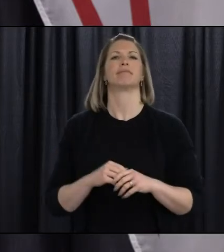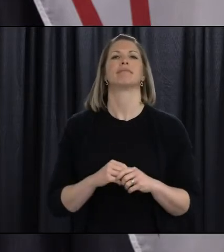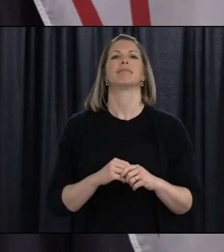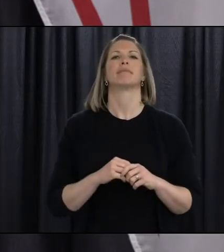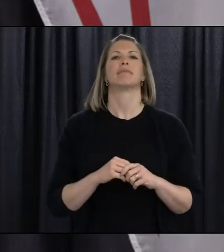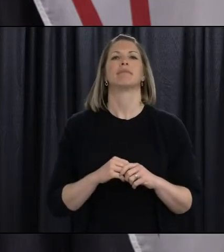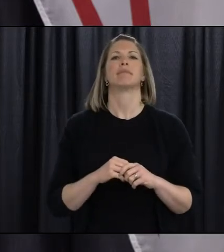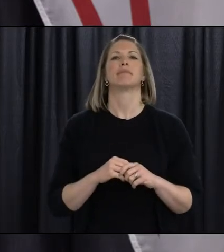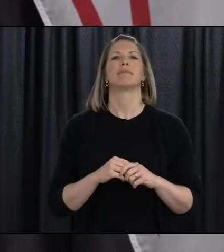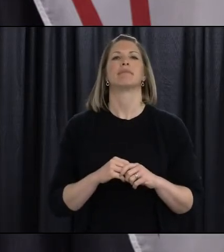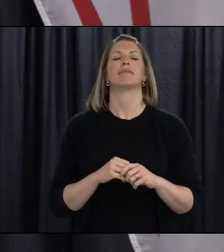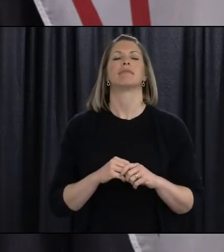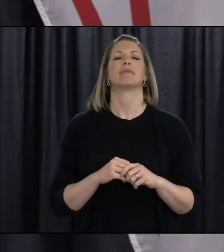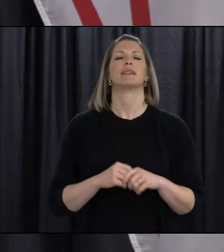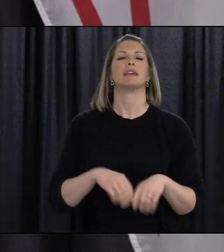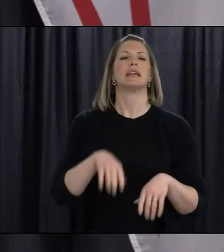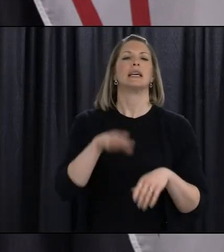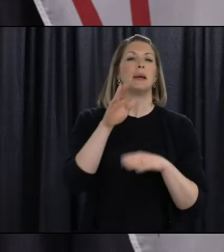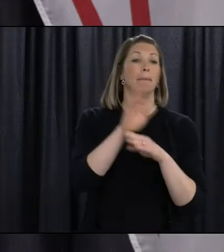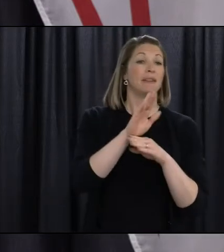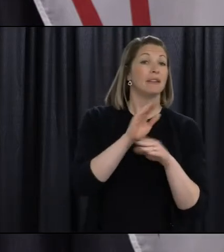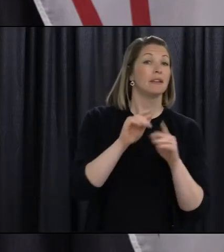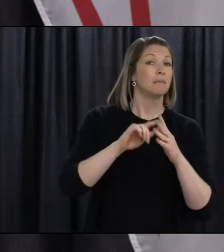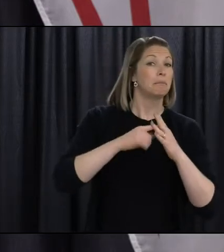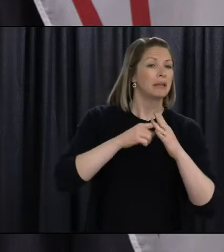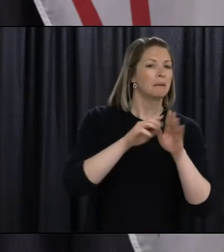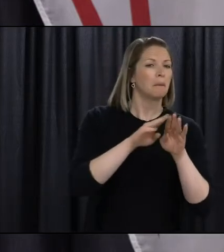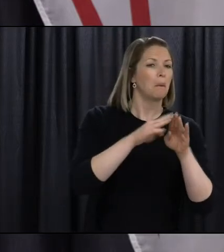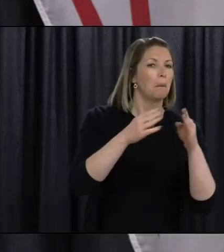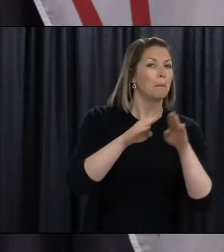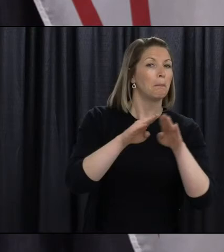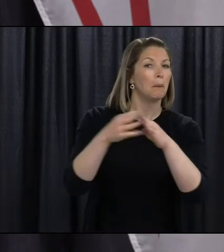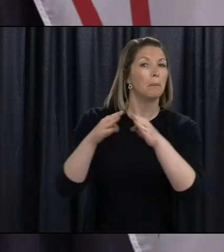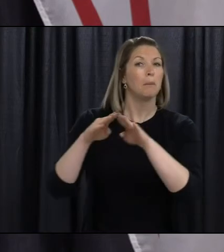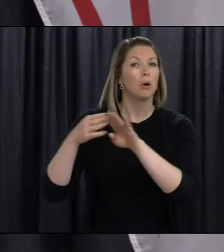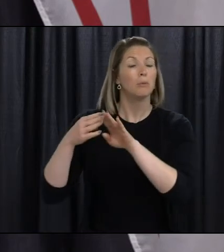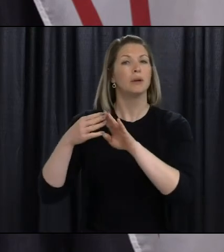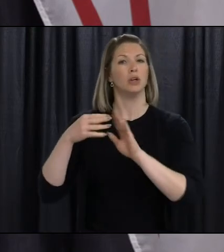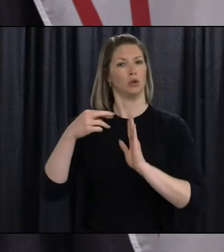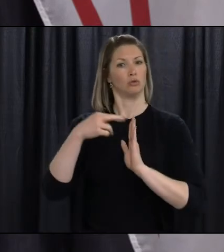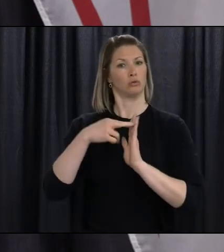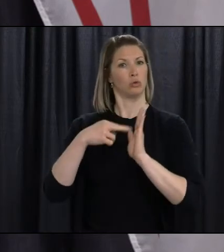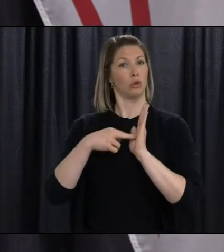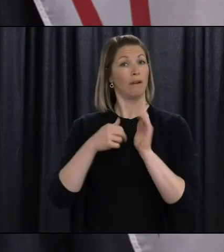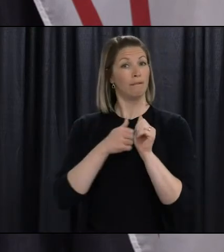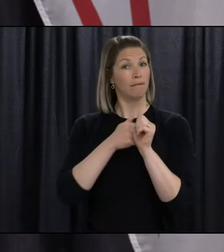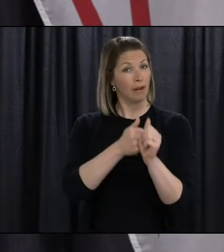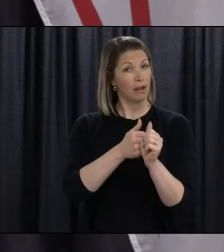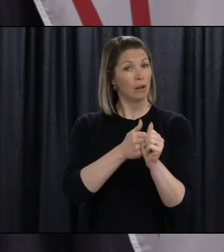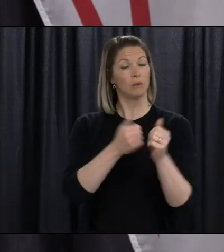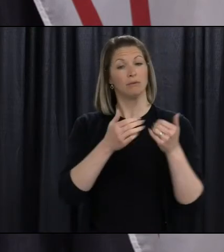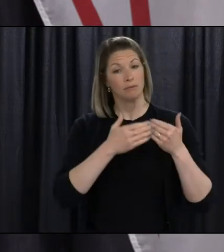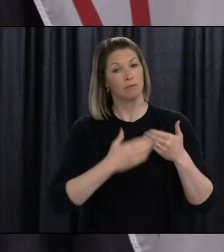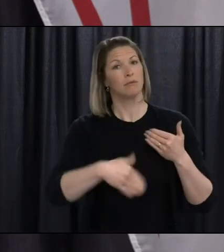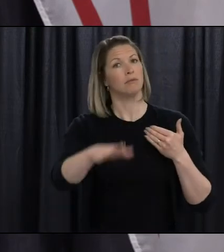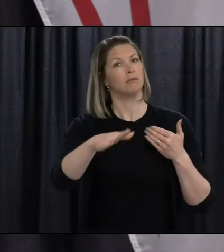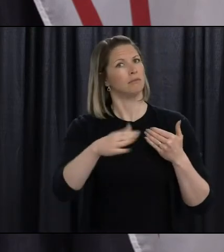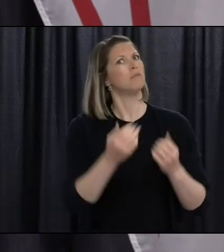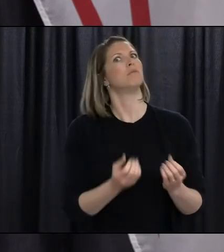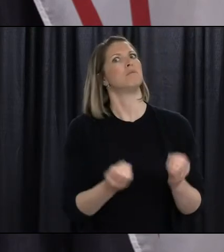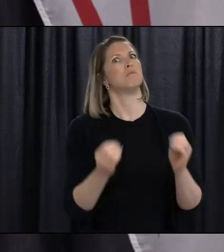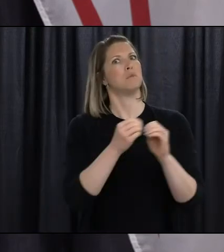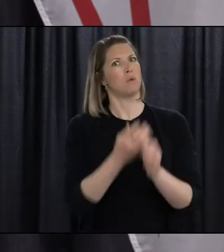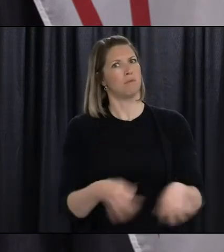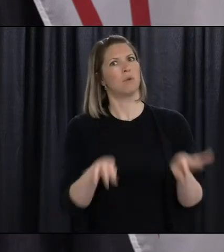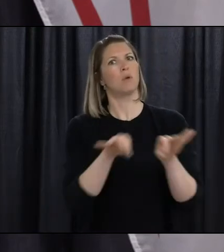more businesses and services, the prevention measures we have so faithfully practiced up to now will be even more important. This means staying home